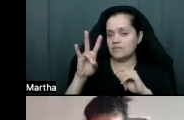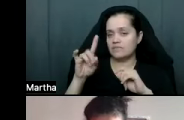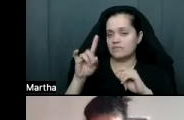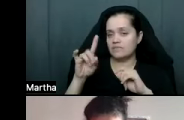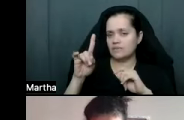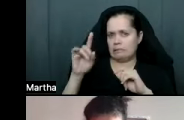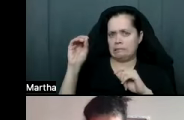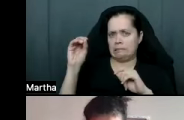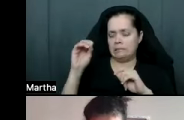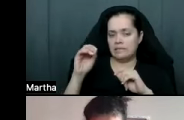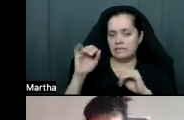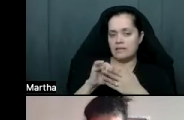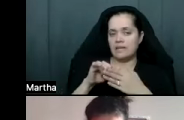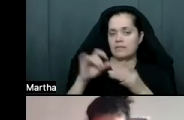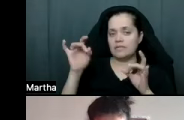Man, that must have been a day.